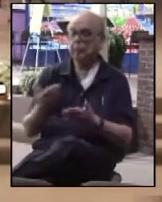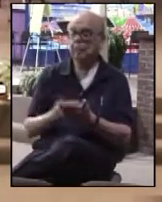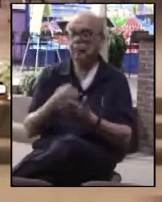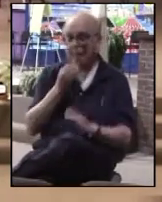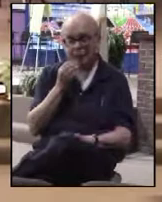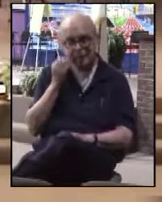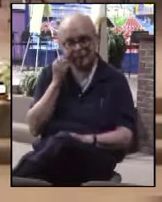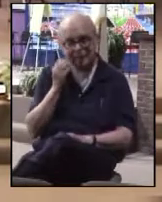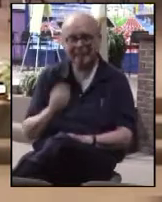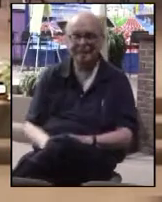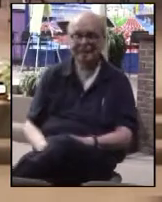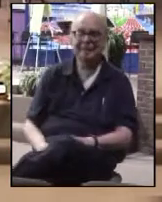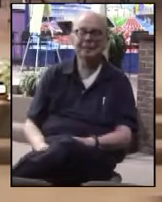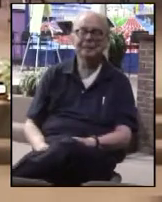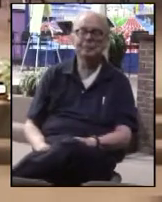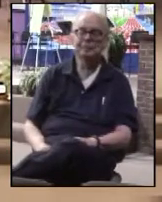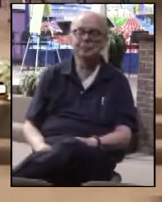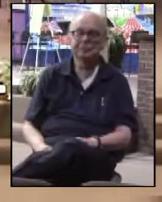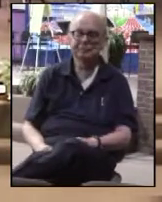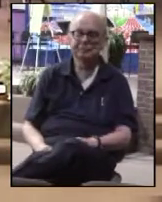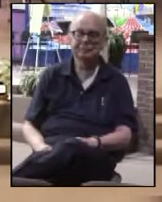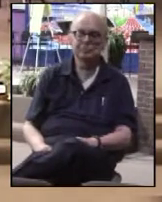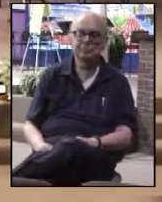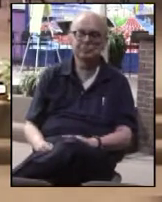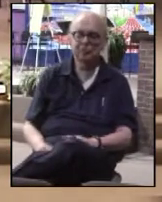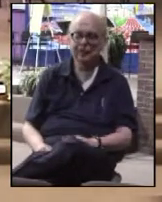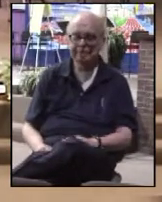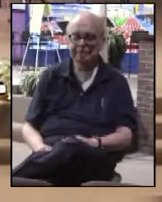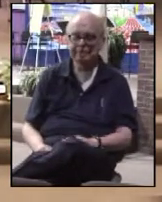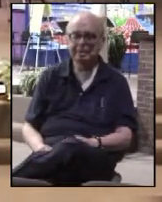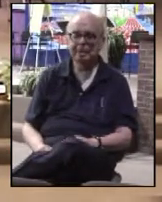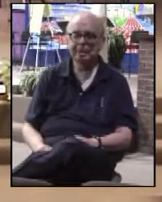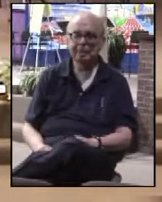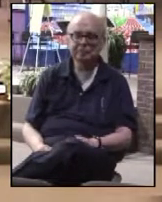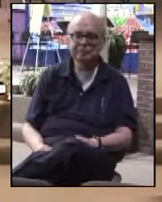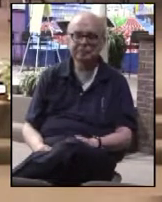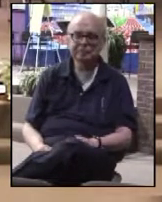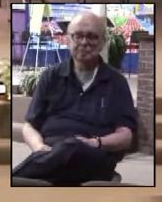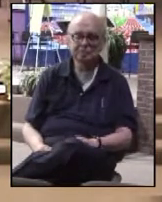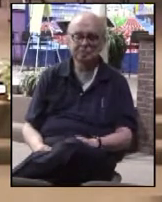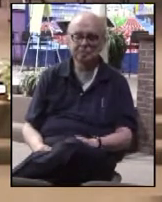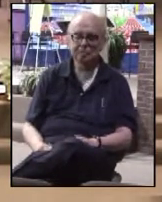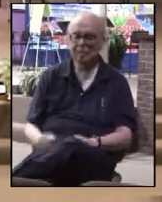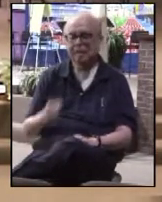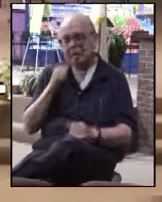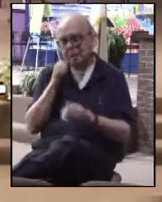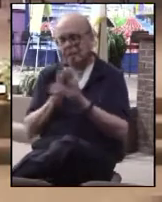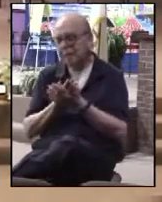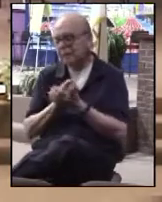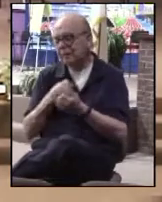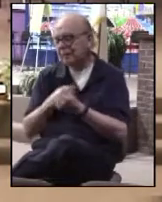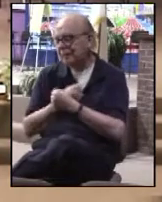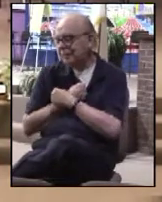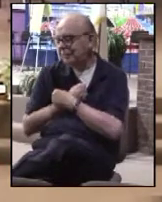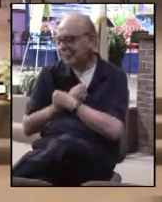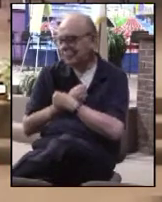but she but she was telling she loves me we're family